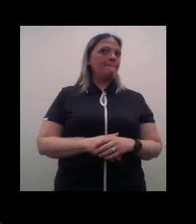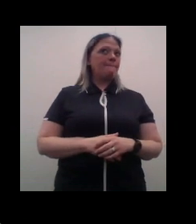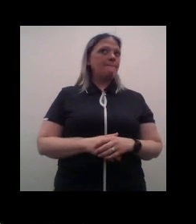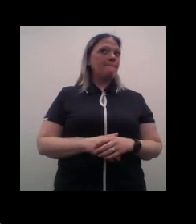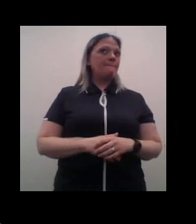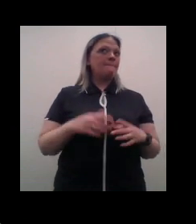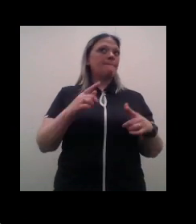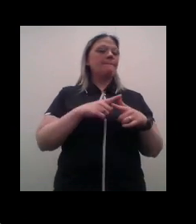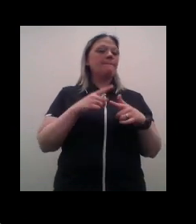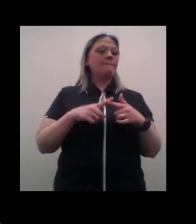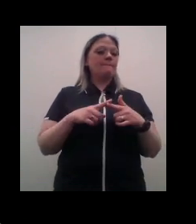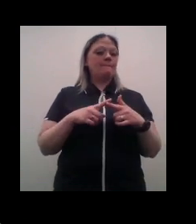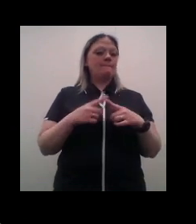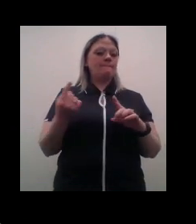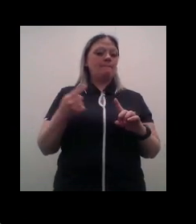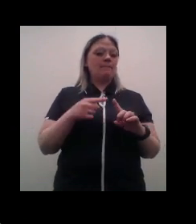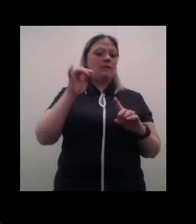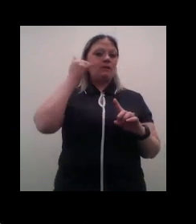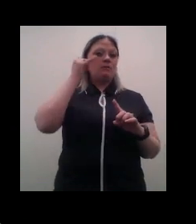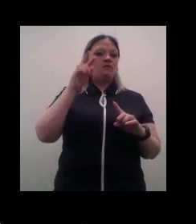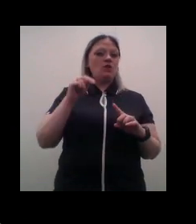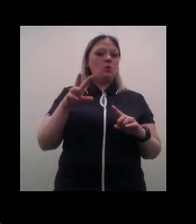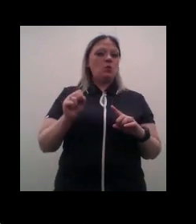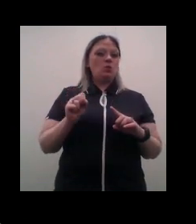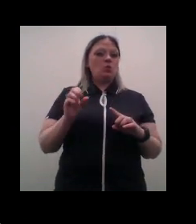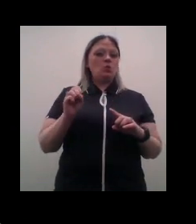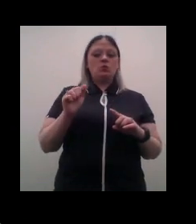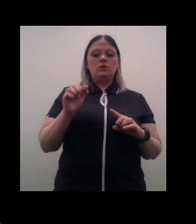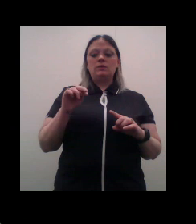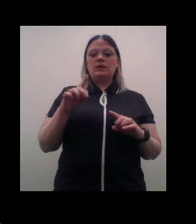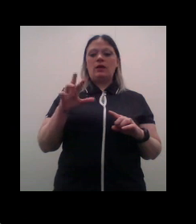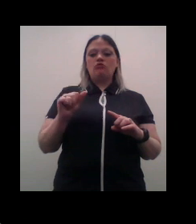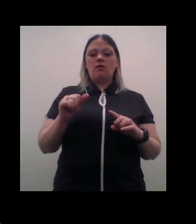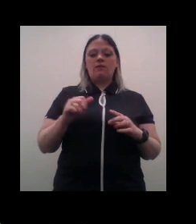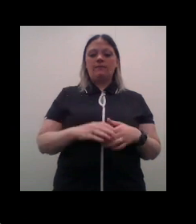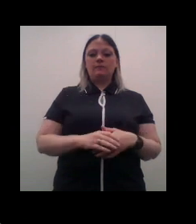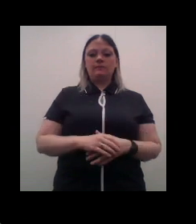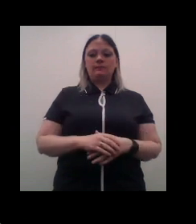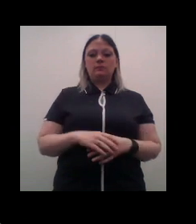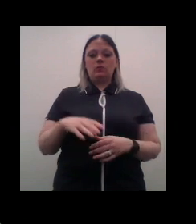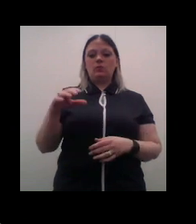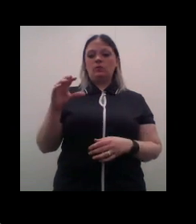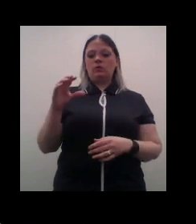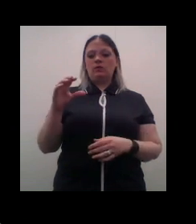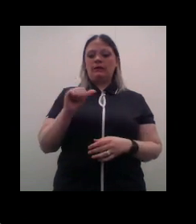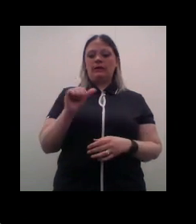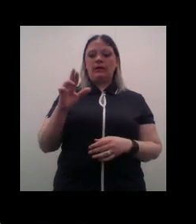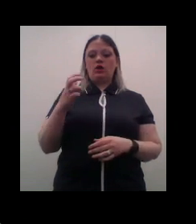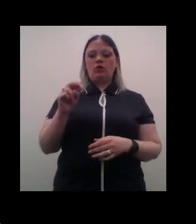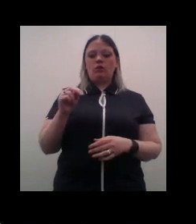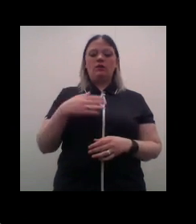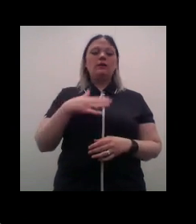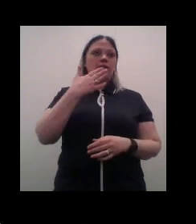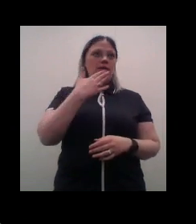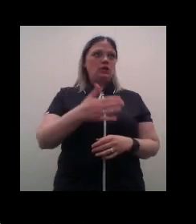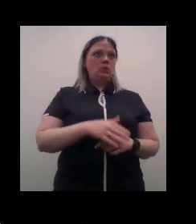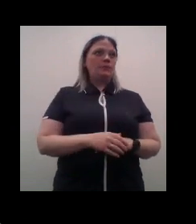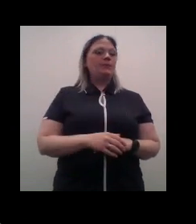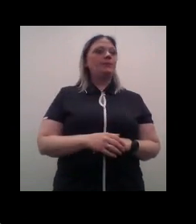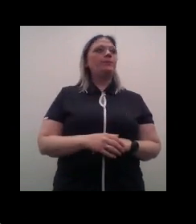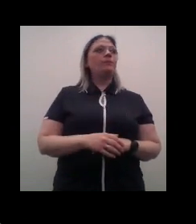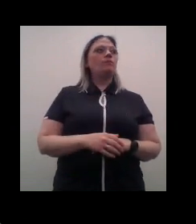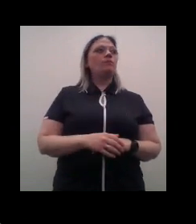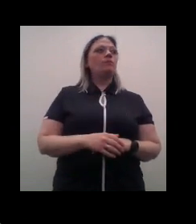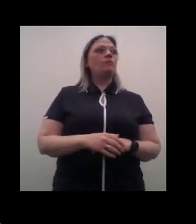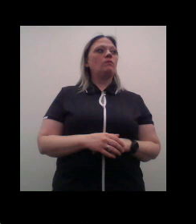If not, we'll go back to the Buffalo News, Sandra Tan and Aaron Bessiker. Yes, thanks. In